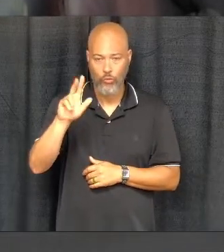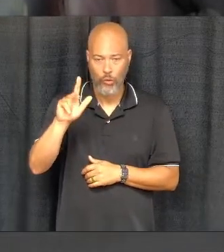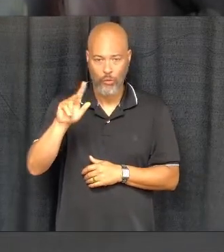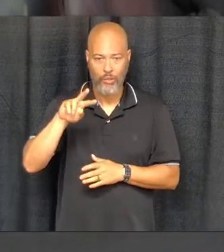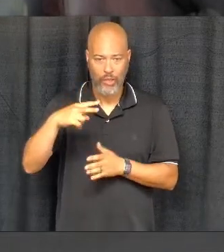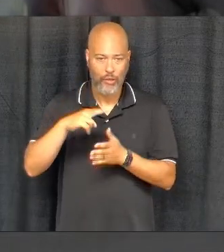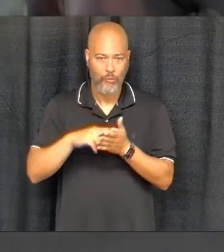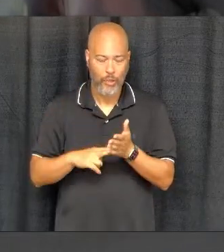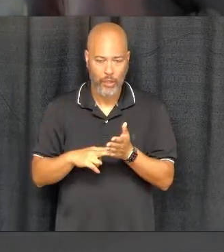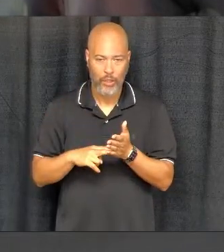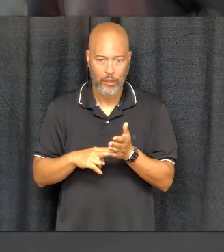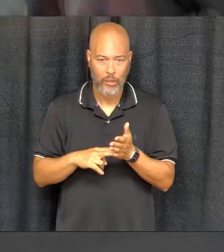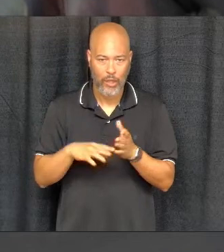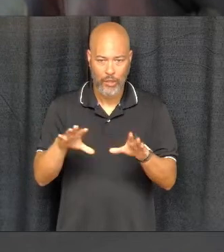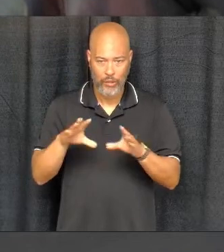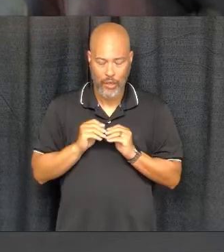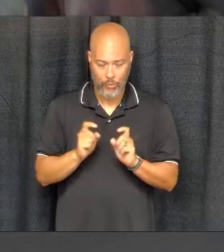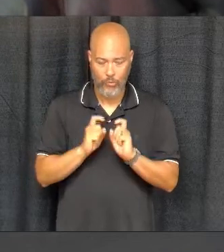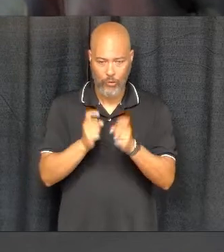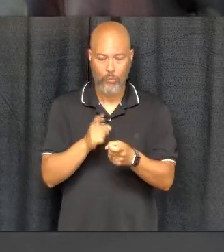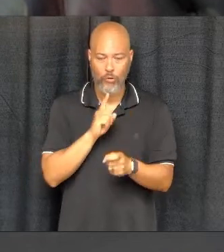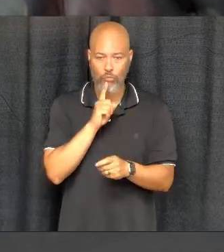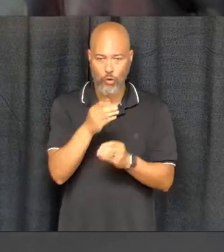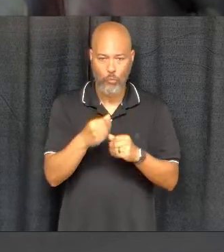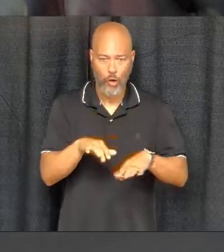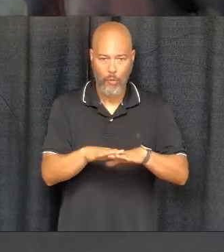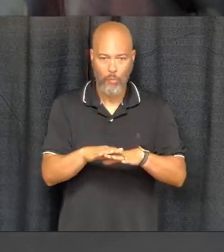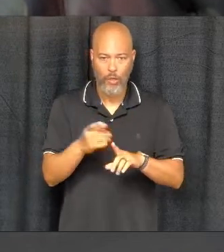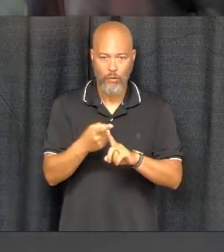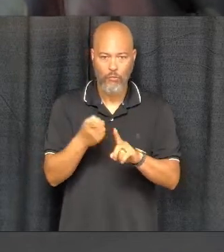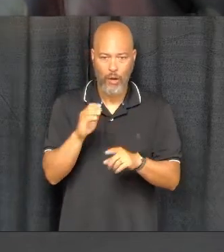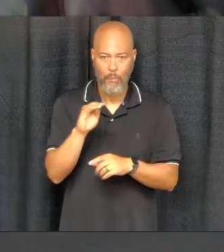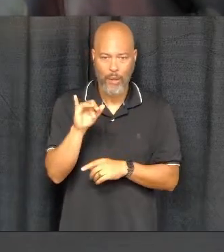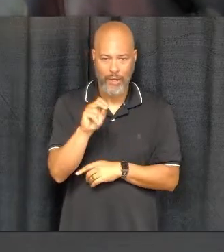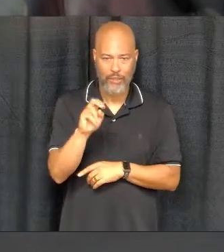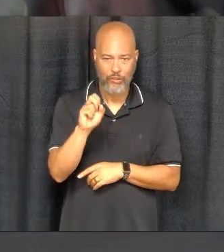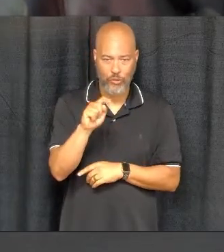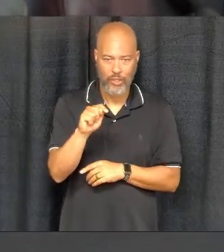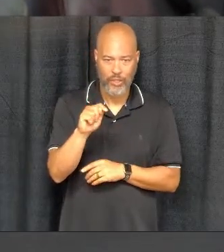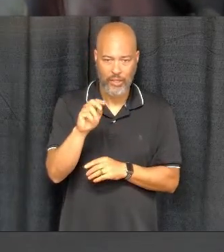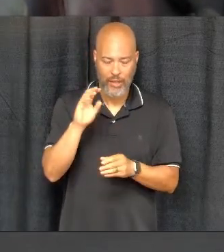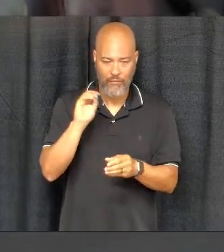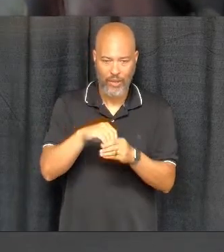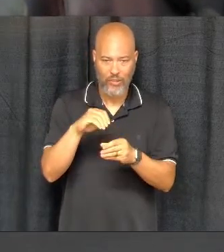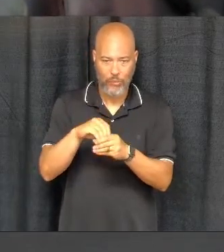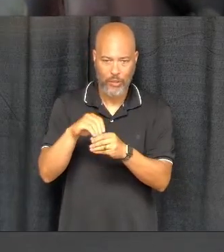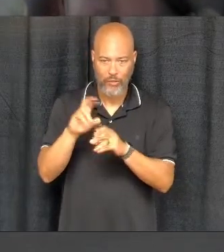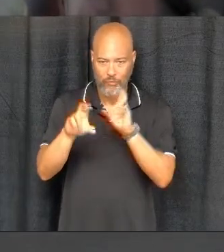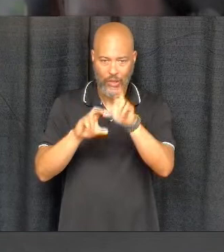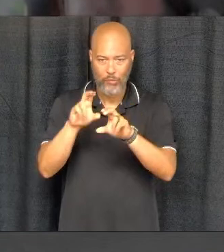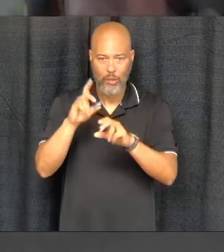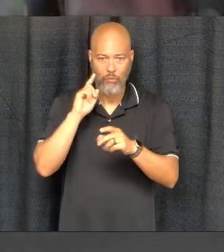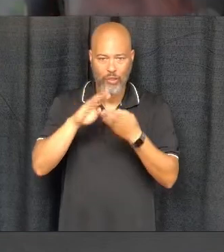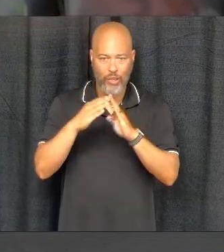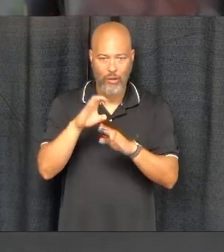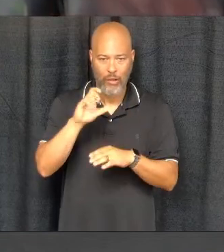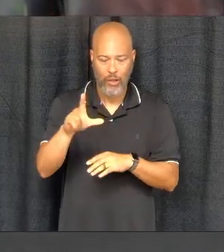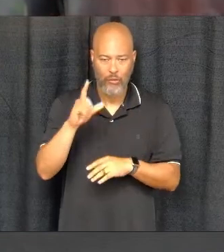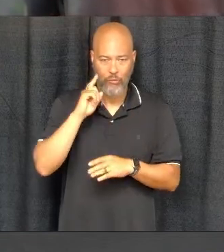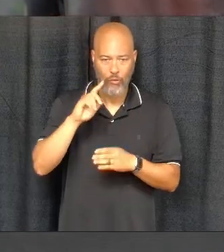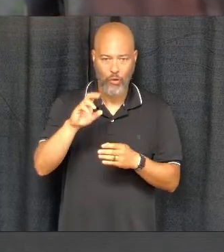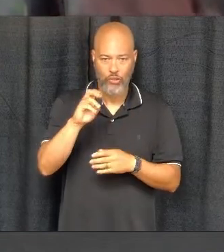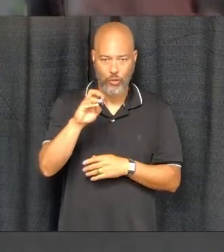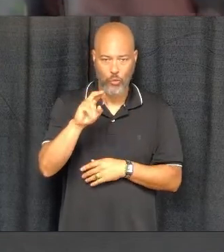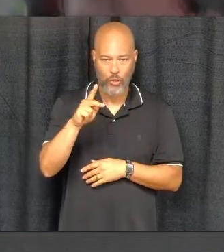2022-23, second reading, accepting the donation of certain real property from Main Street Investments to the city of Clarksville for the purpose of a sewer